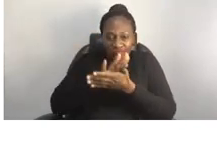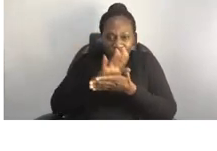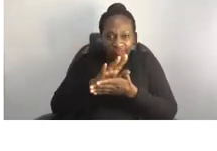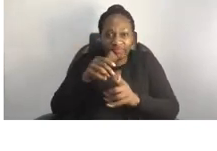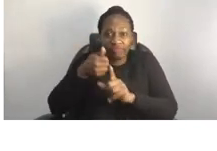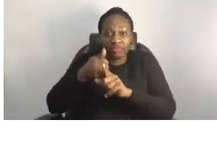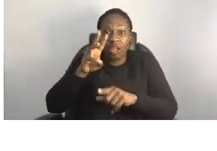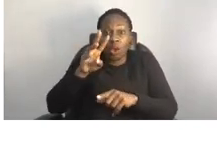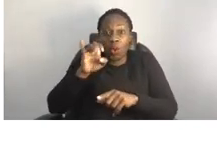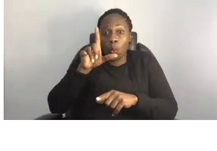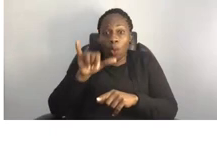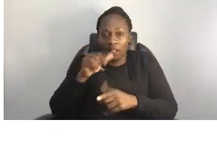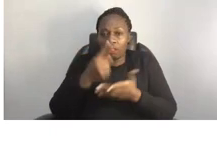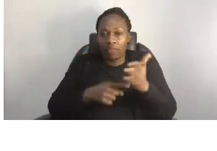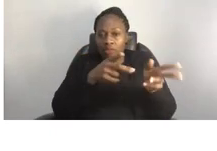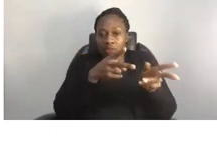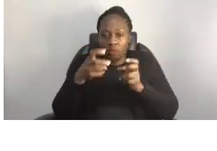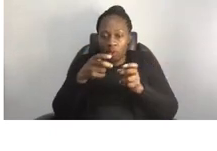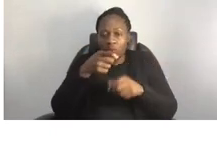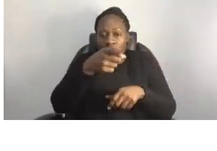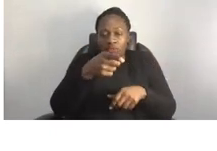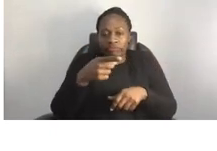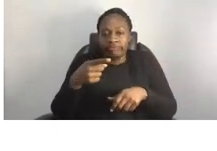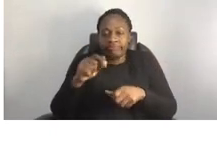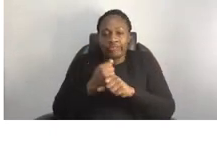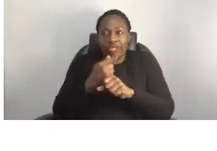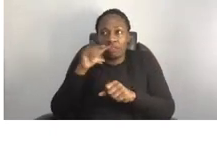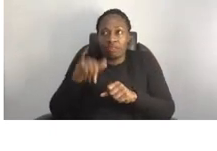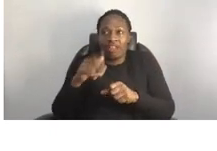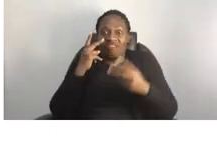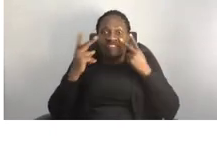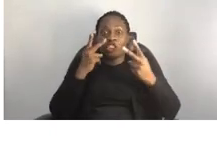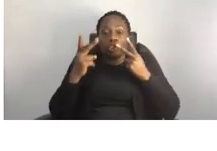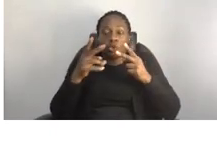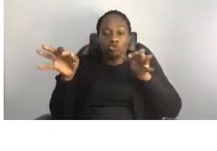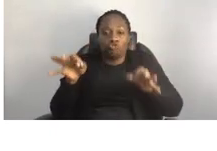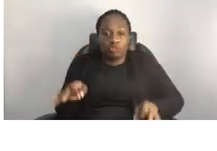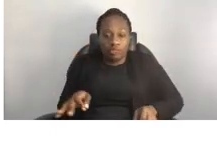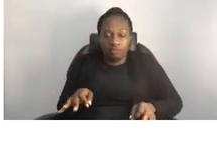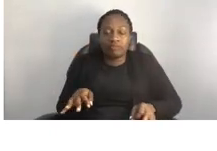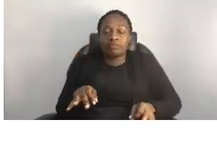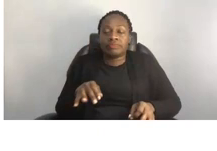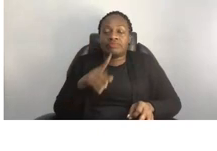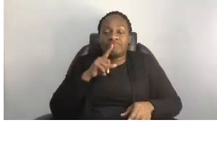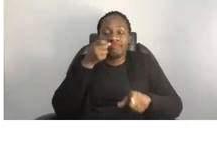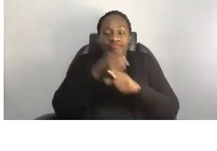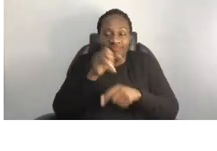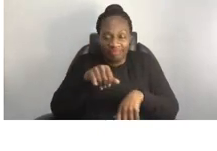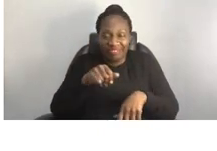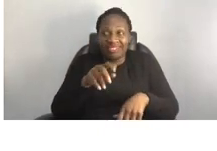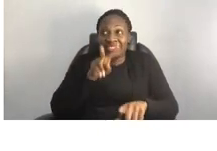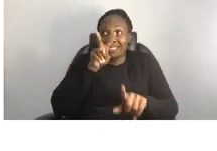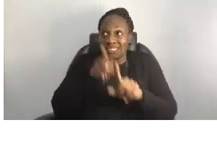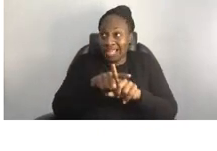in his definition, which is what this quote is citing, has also created that really visual description, which you hit on as well. So the assignment